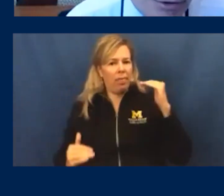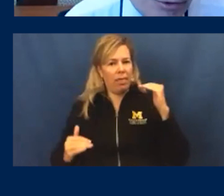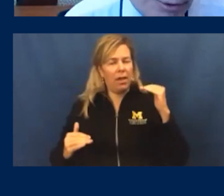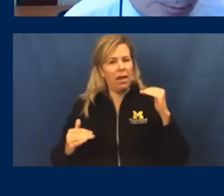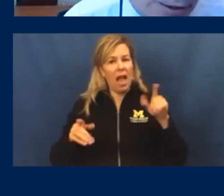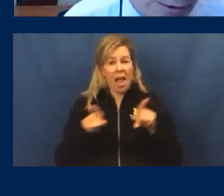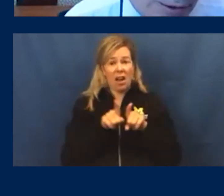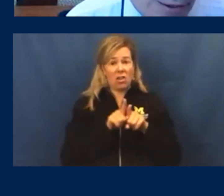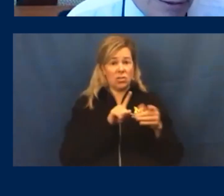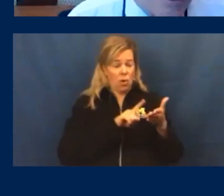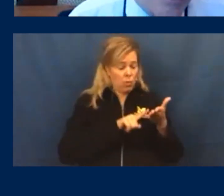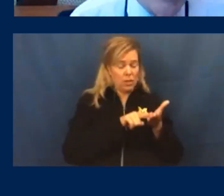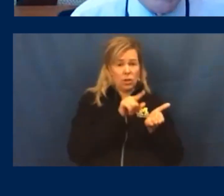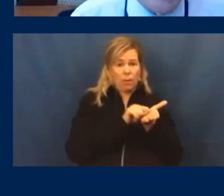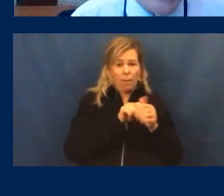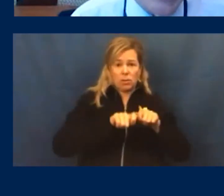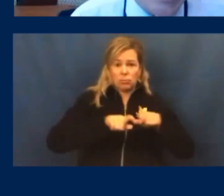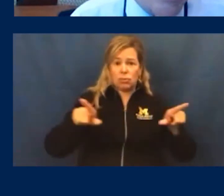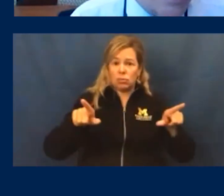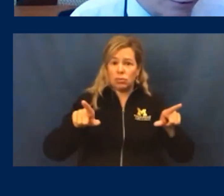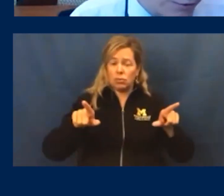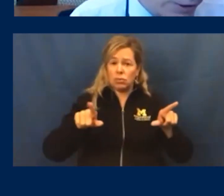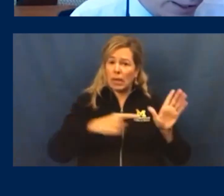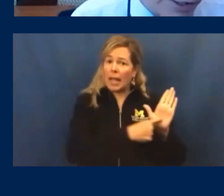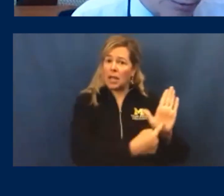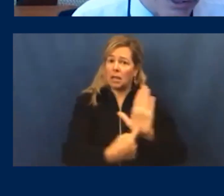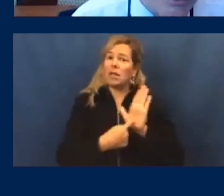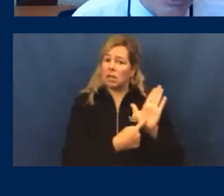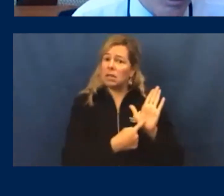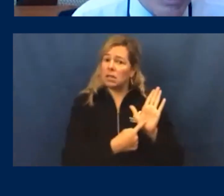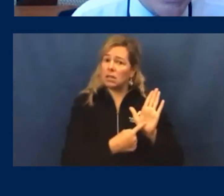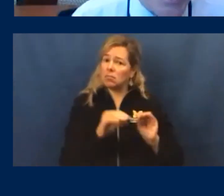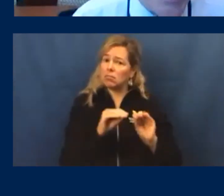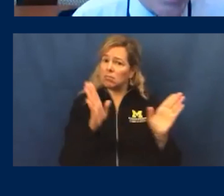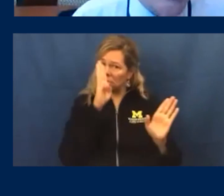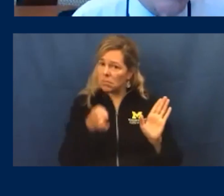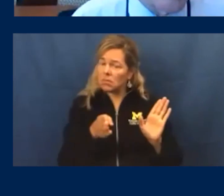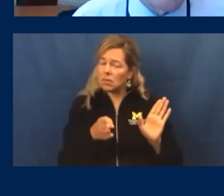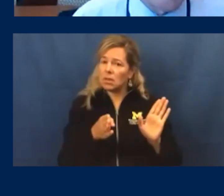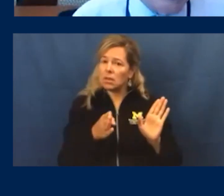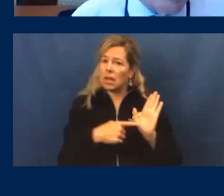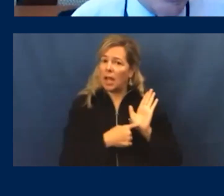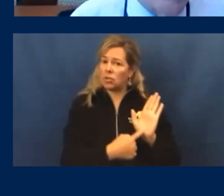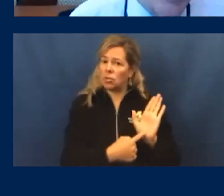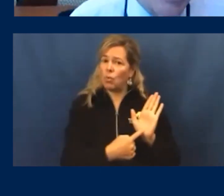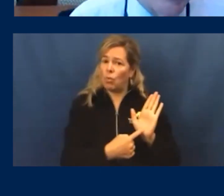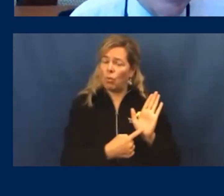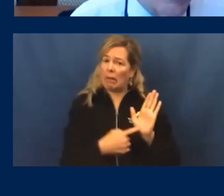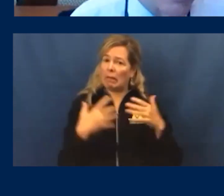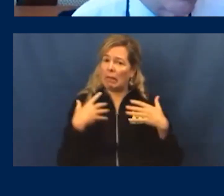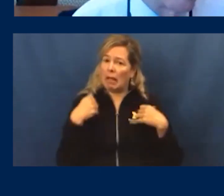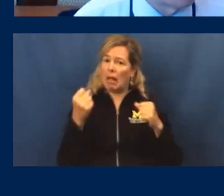make those transparent in different health equity, outcomes. What is